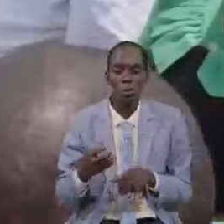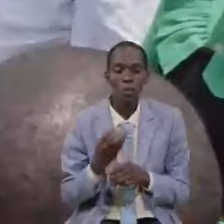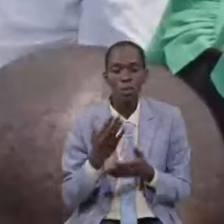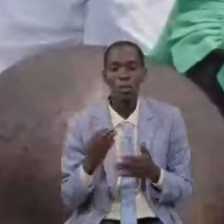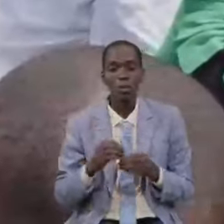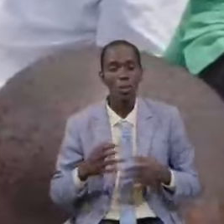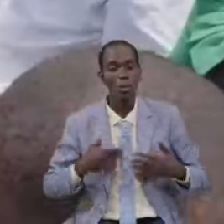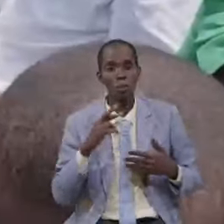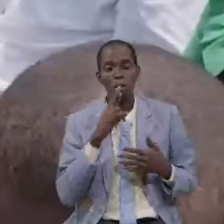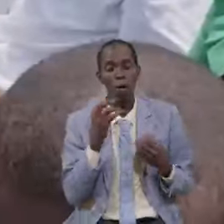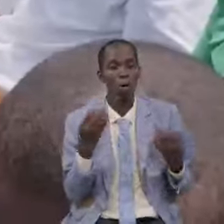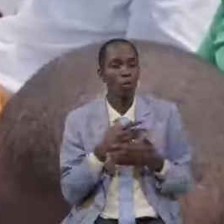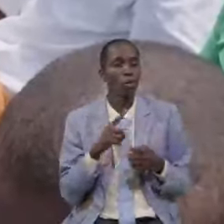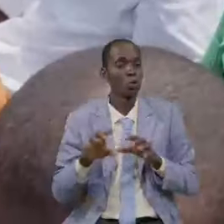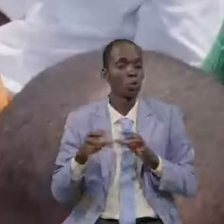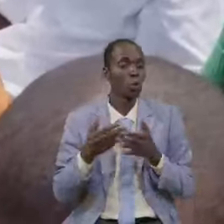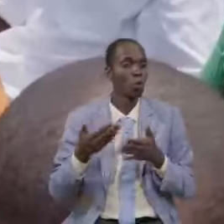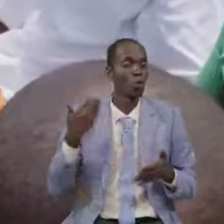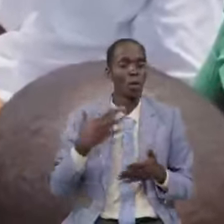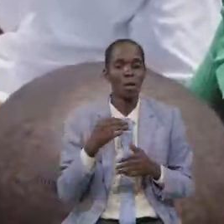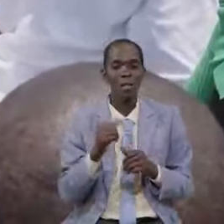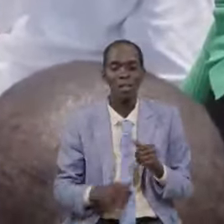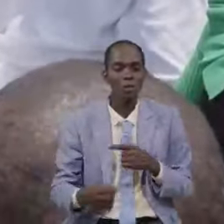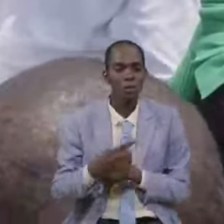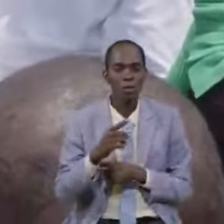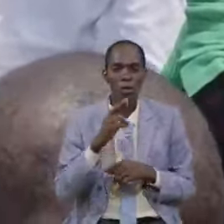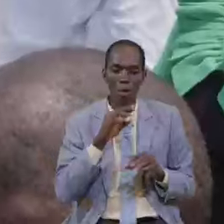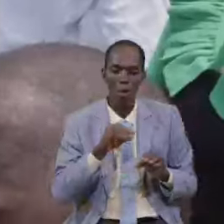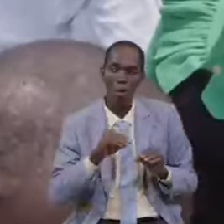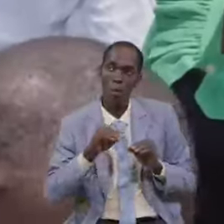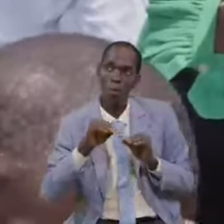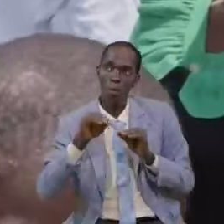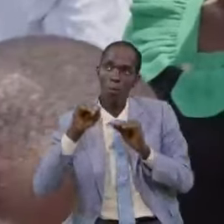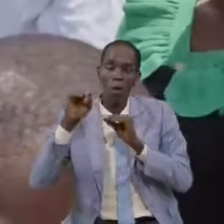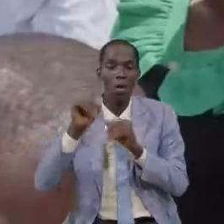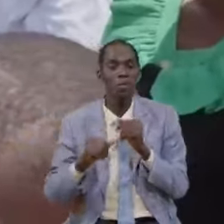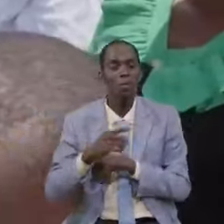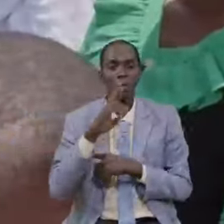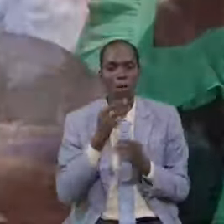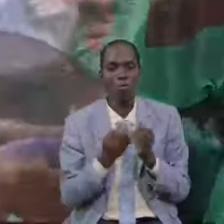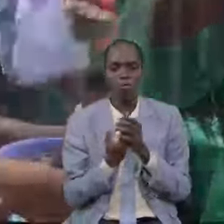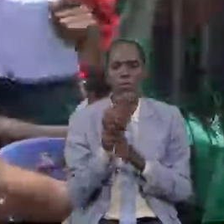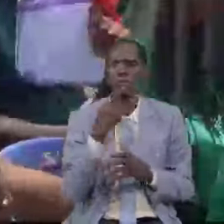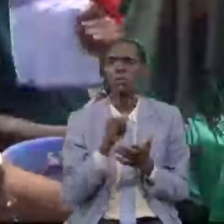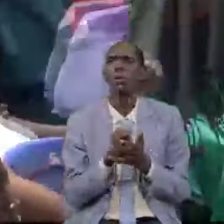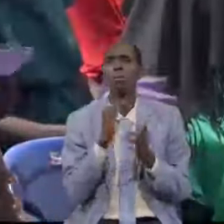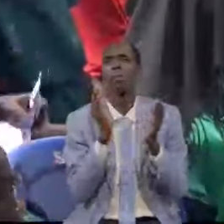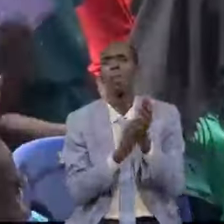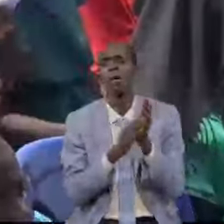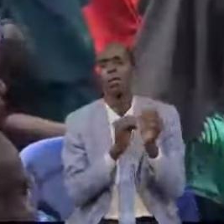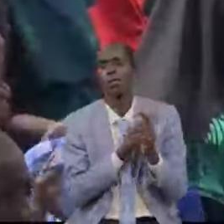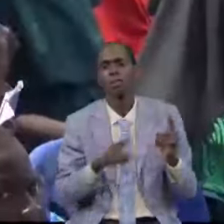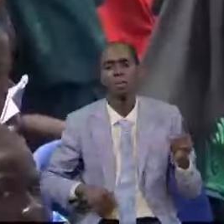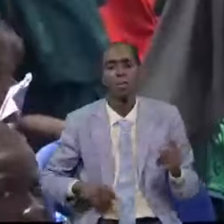every day you're moving on, every day you are growing, and you say, praise the Lord, by the time I'm retiring in